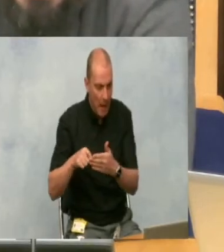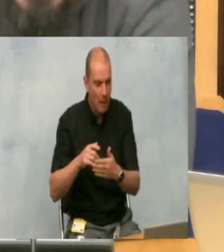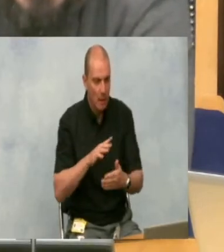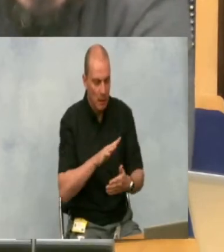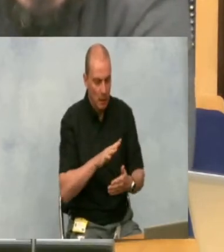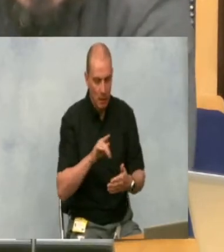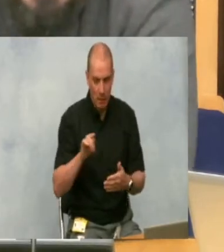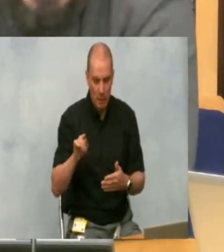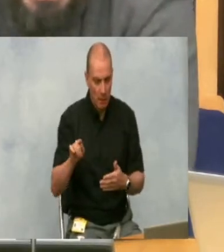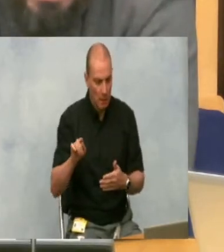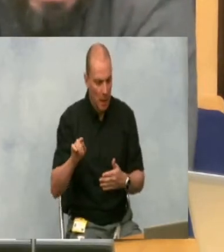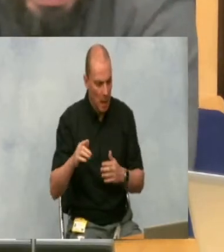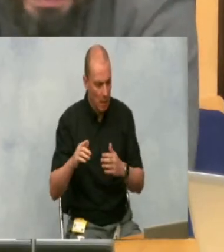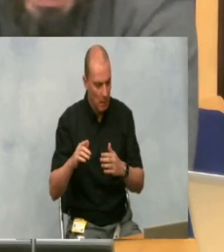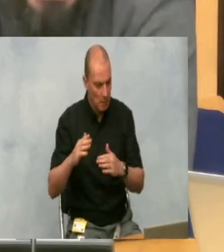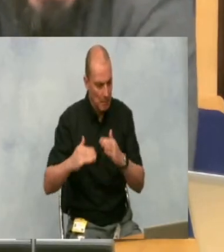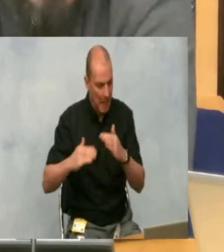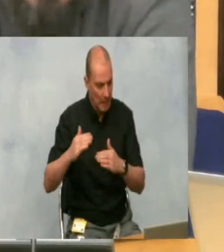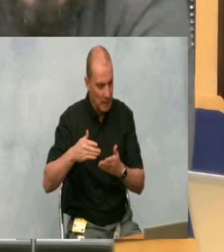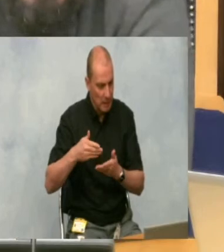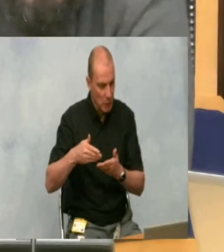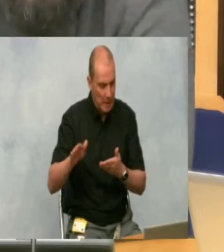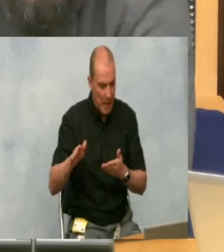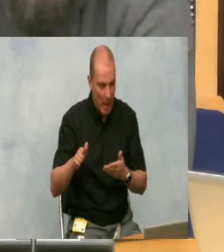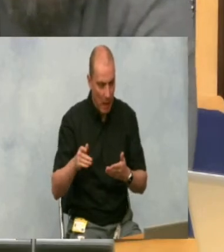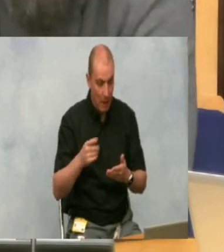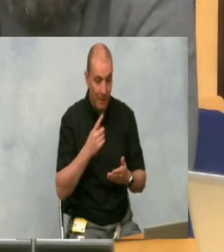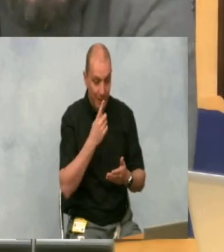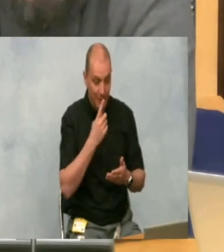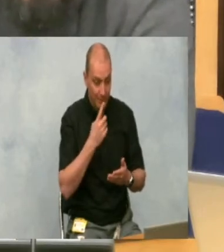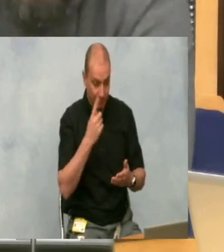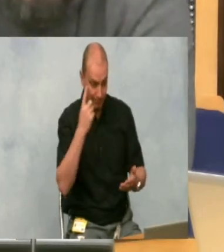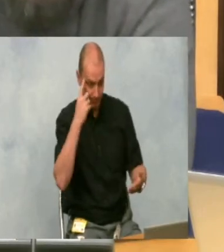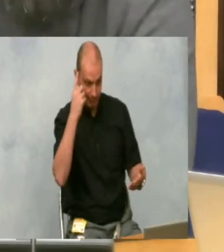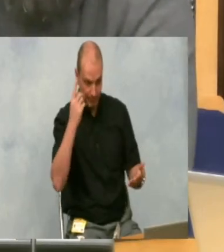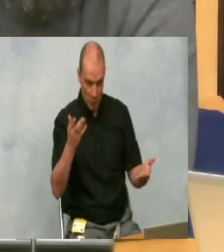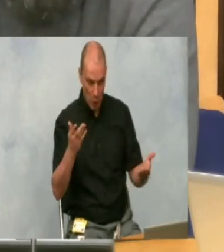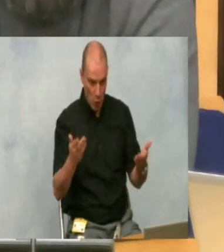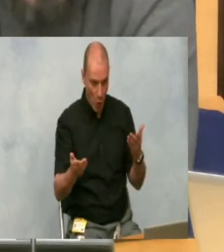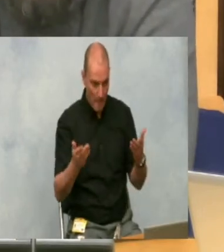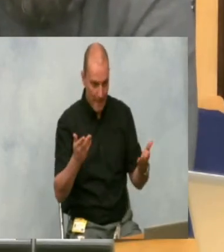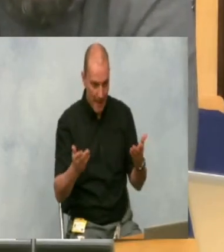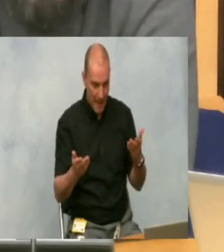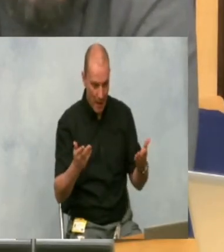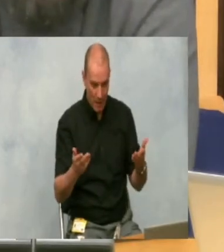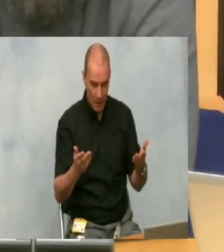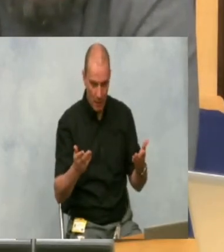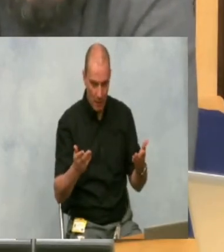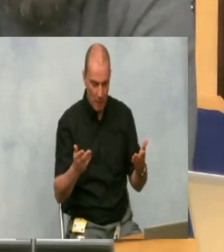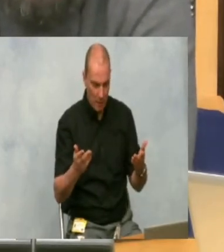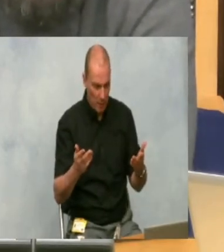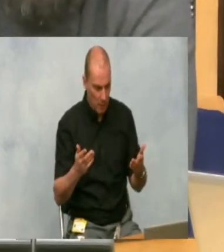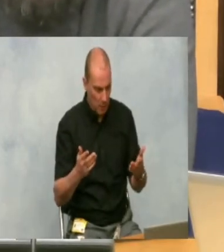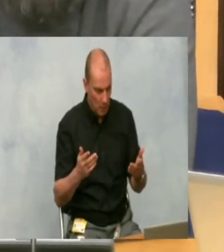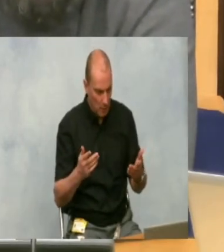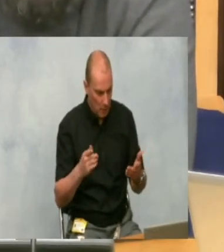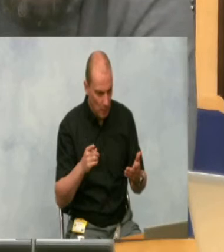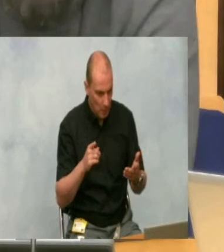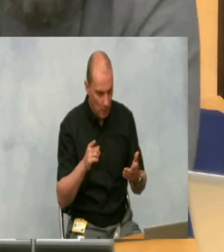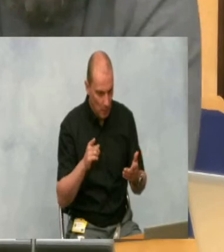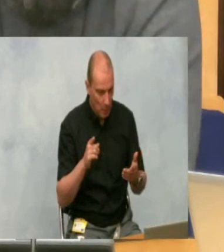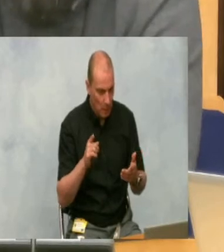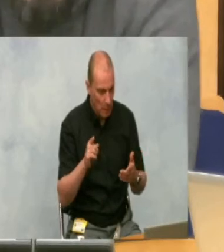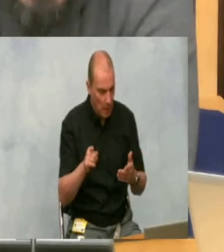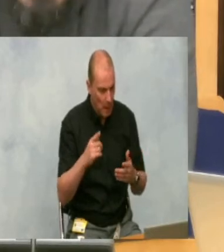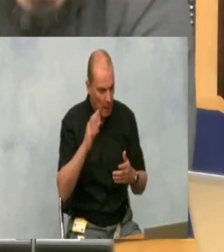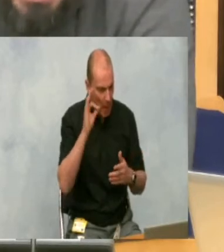to oranges. And like, this was an option that was explored whether or not the council could develop it into a residential opportunity.